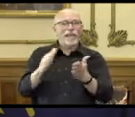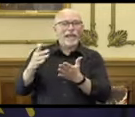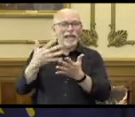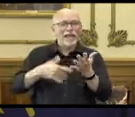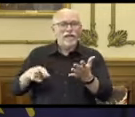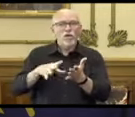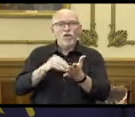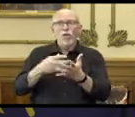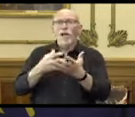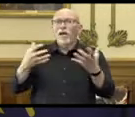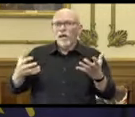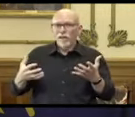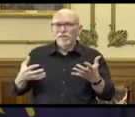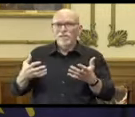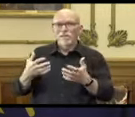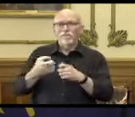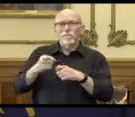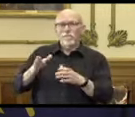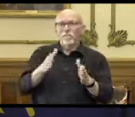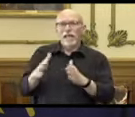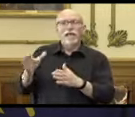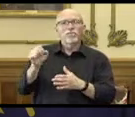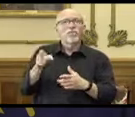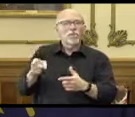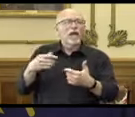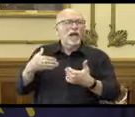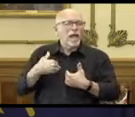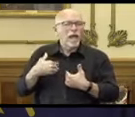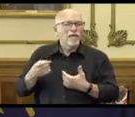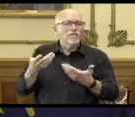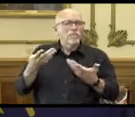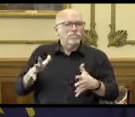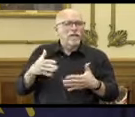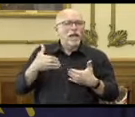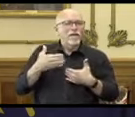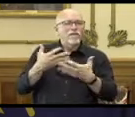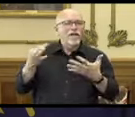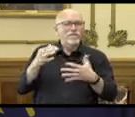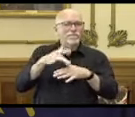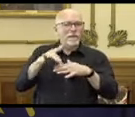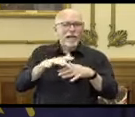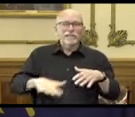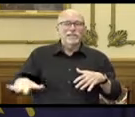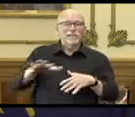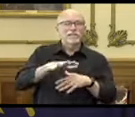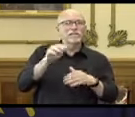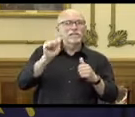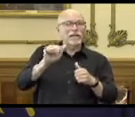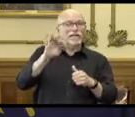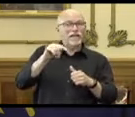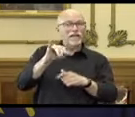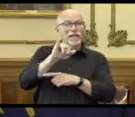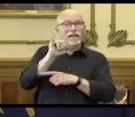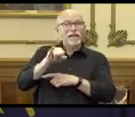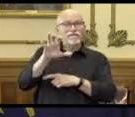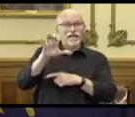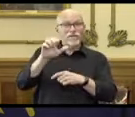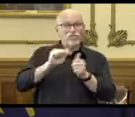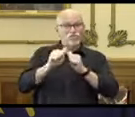lot by their plan. So they have obviously a lot of space. You can fit inside the track, the Indy 500